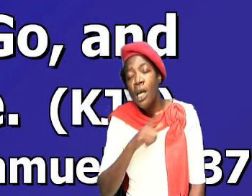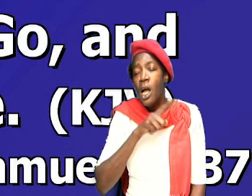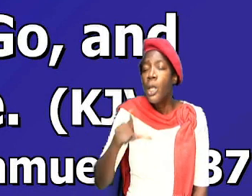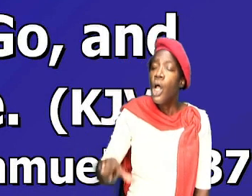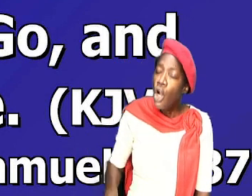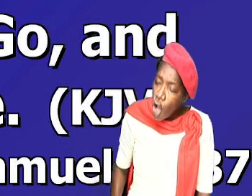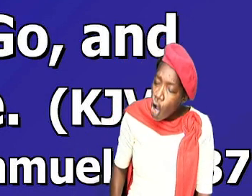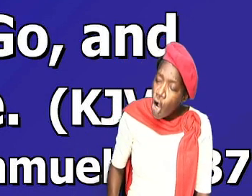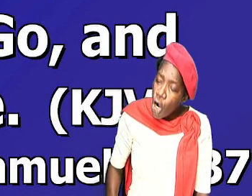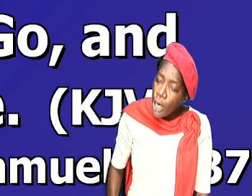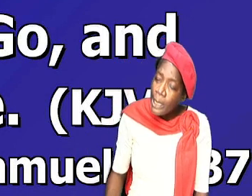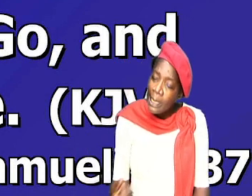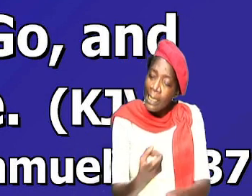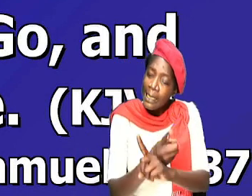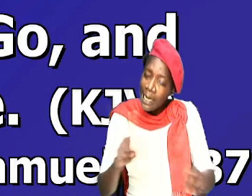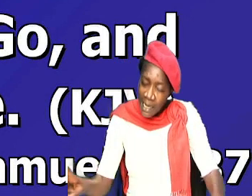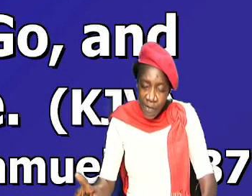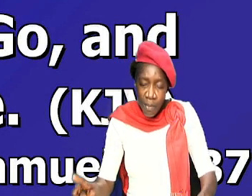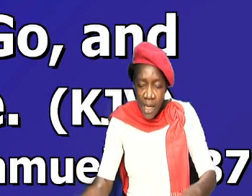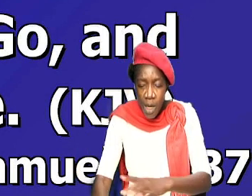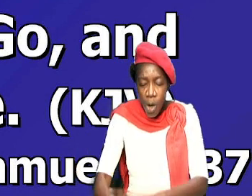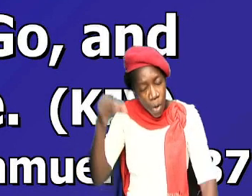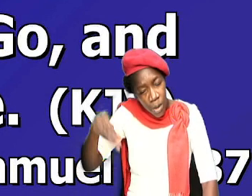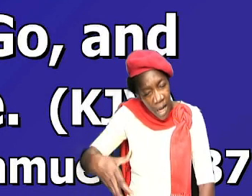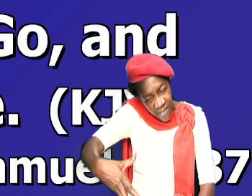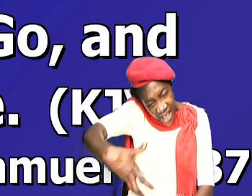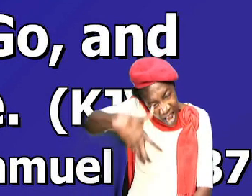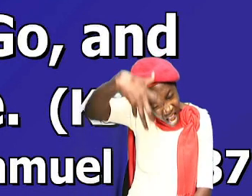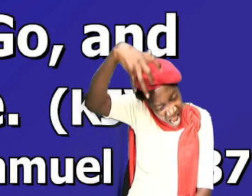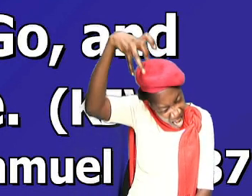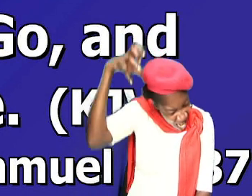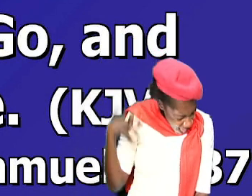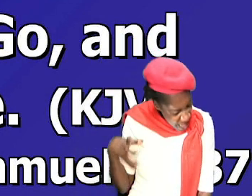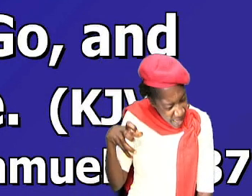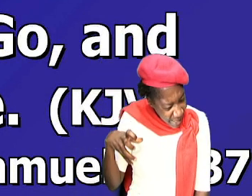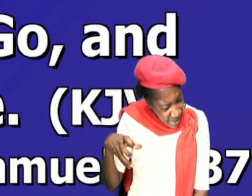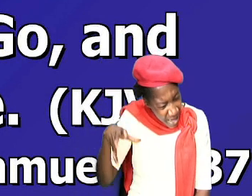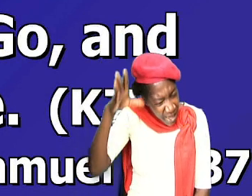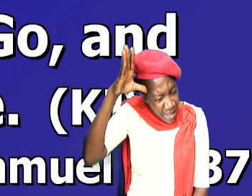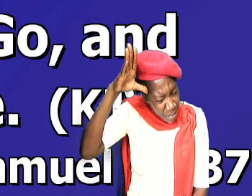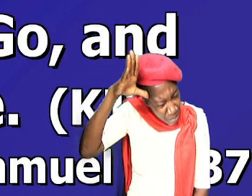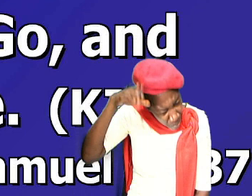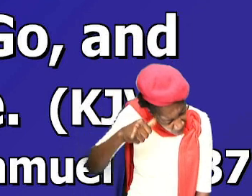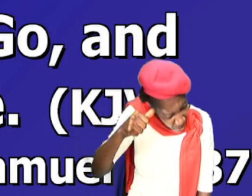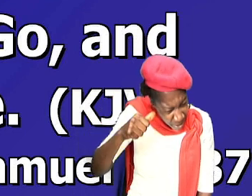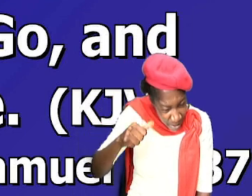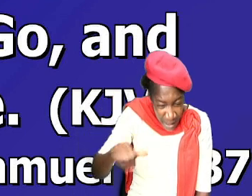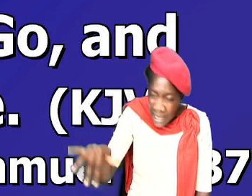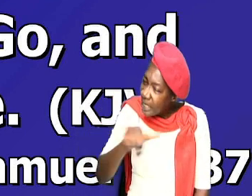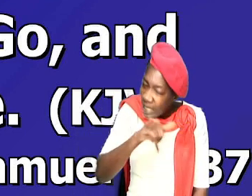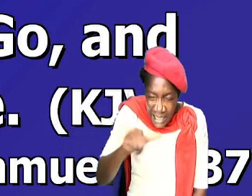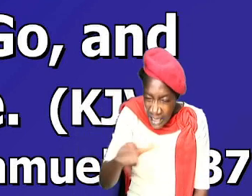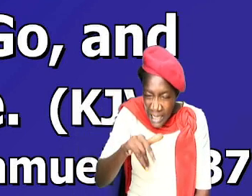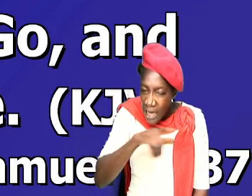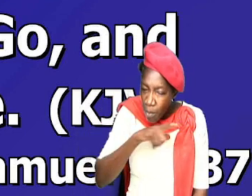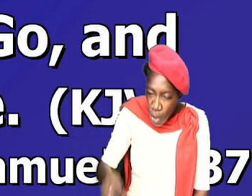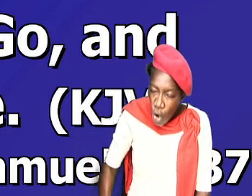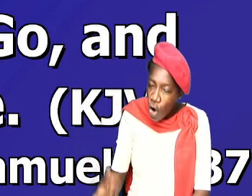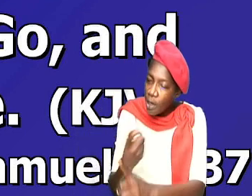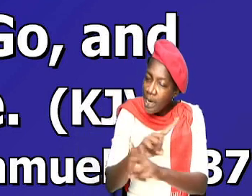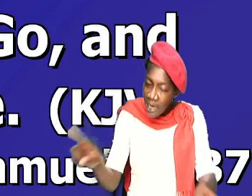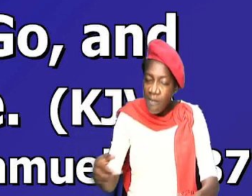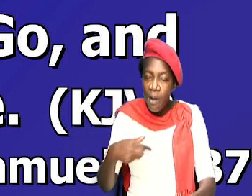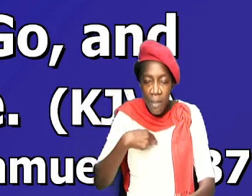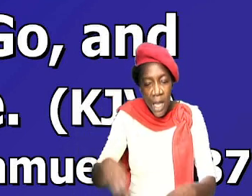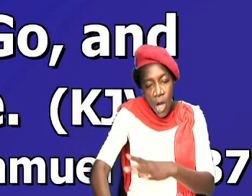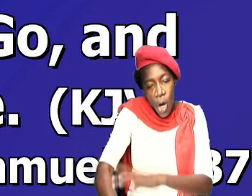me out of the paw of the lion and out of the paw of the bear, he will deliver me